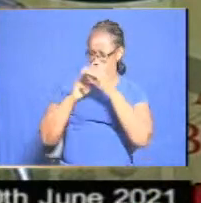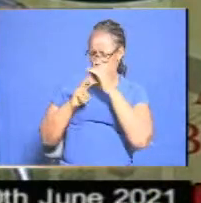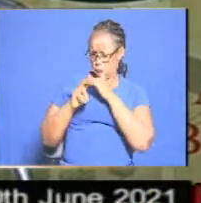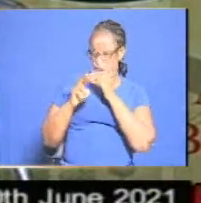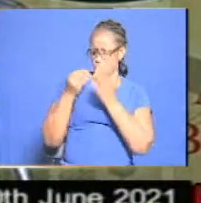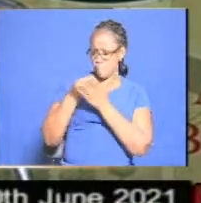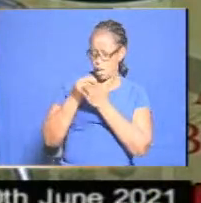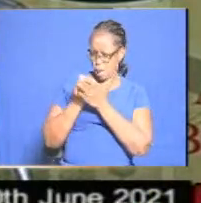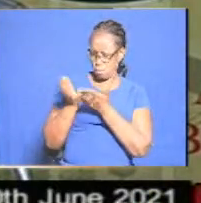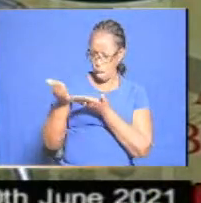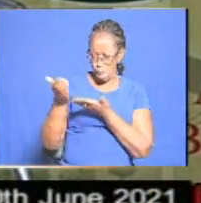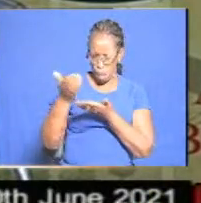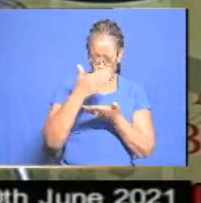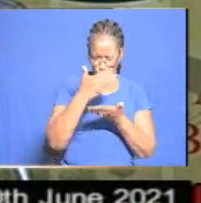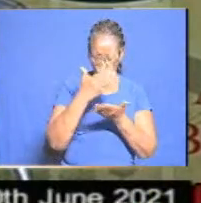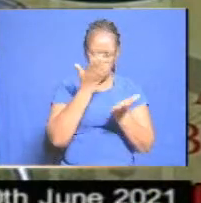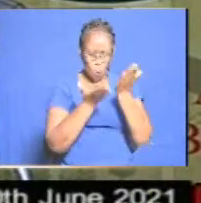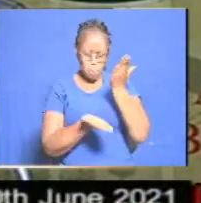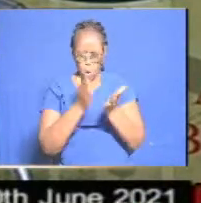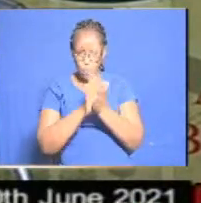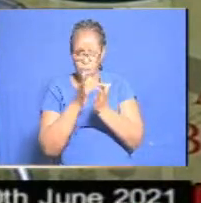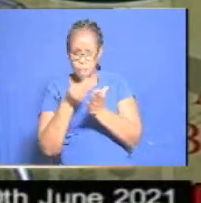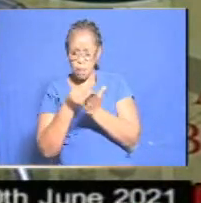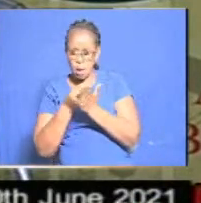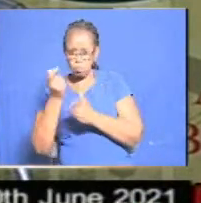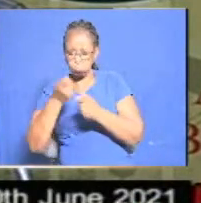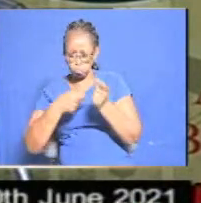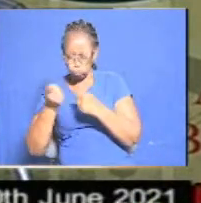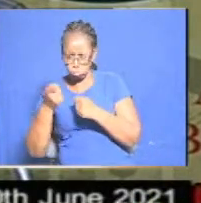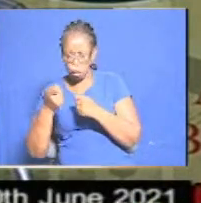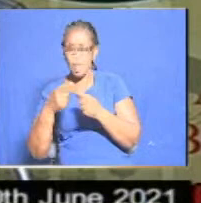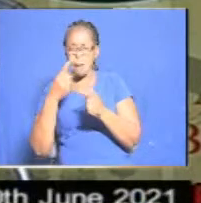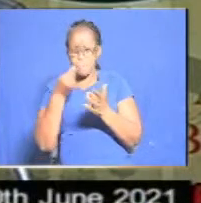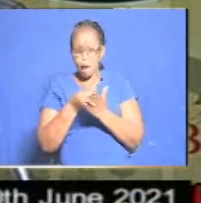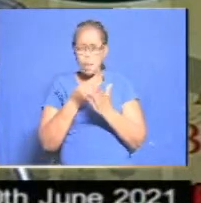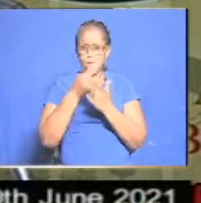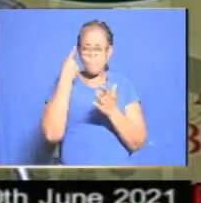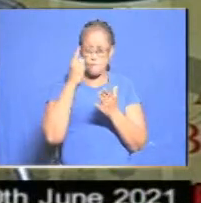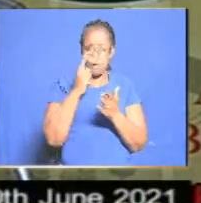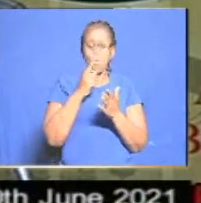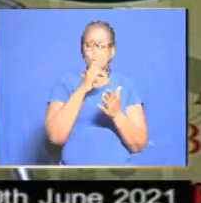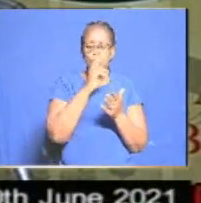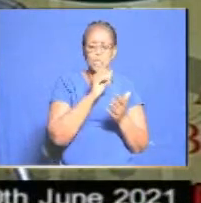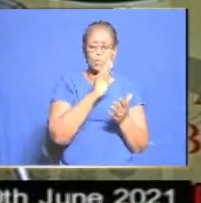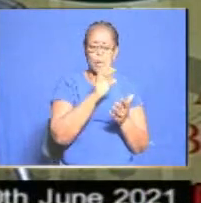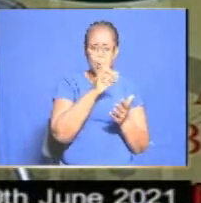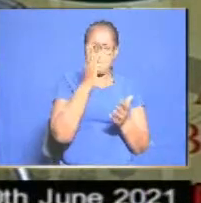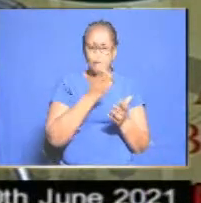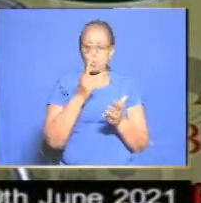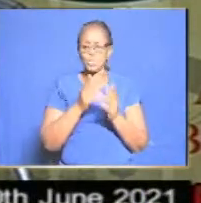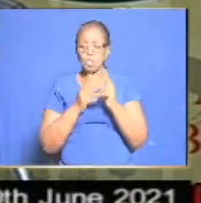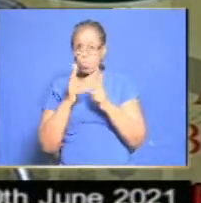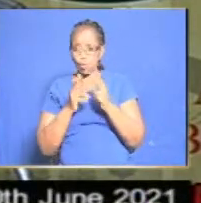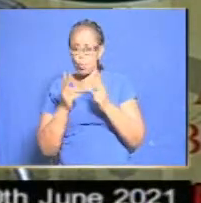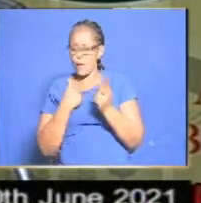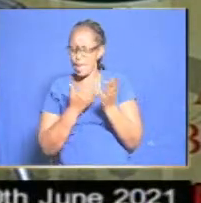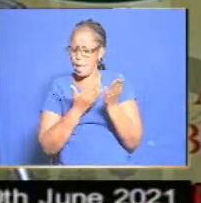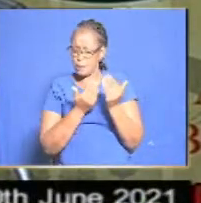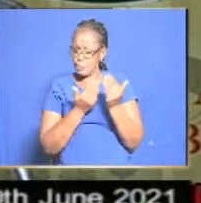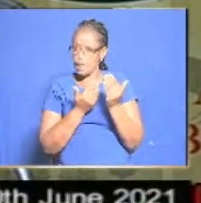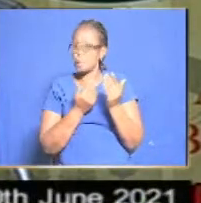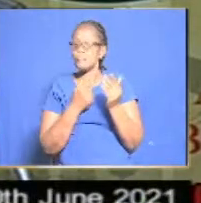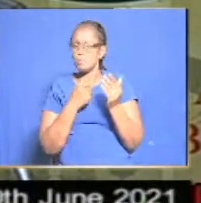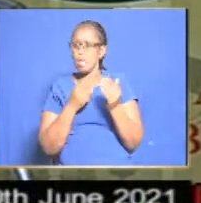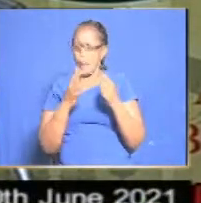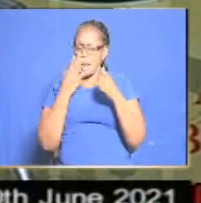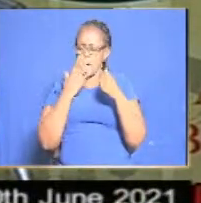projected expenditure, the fiscal deficit for the financial year 2021-22 budget is projected at